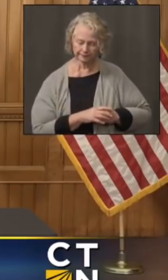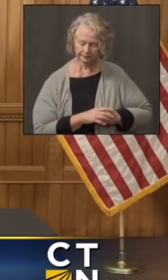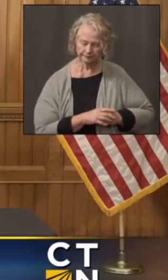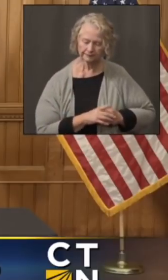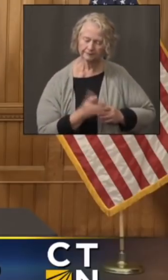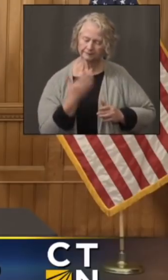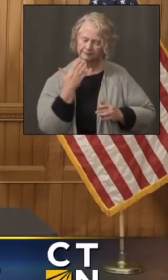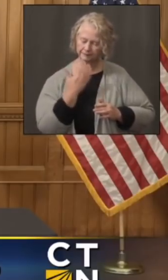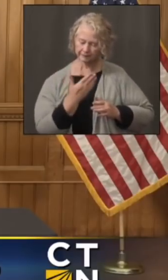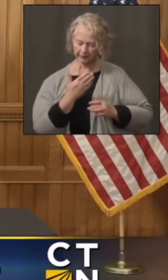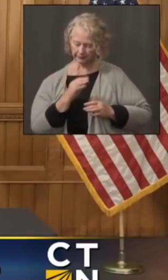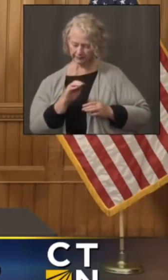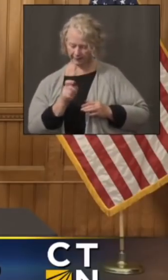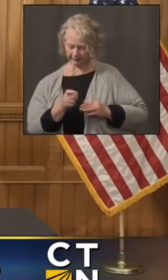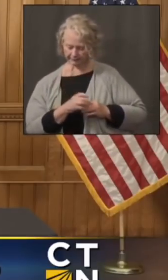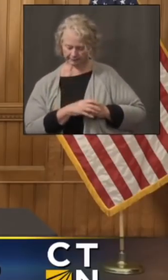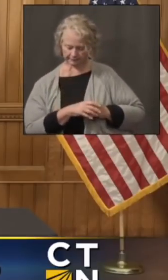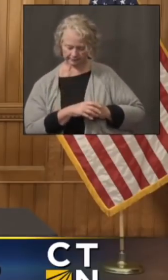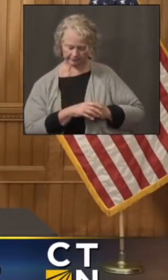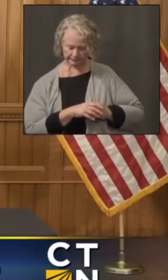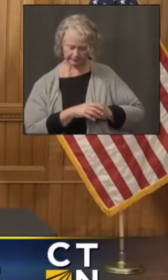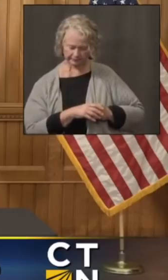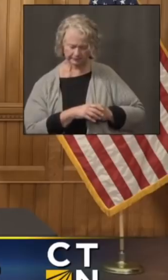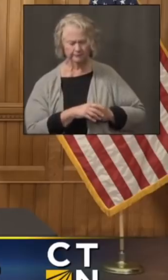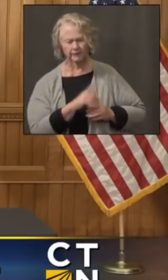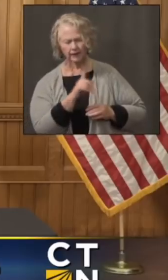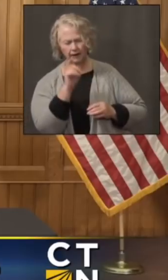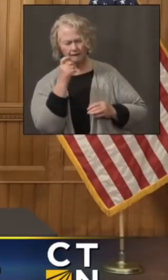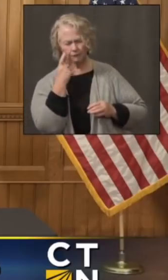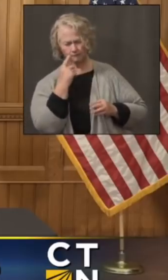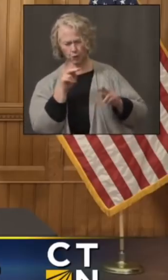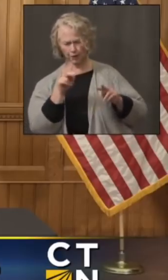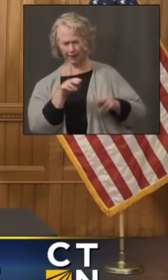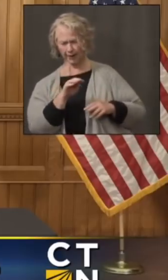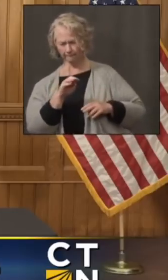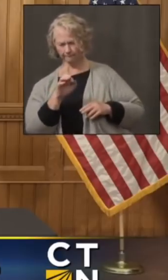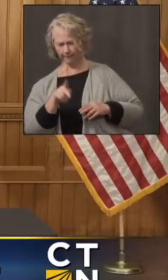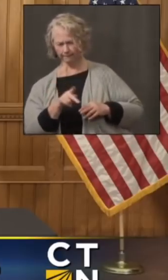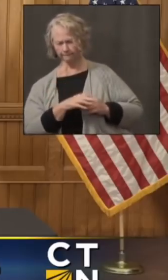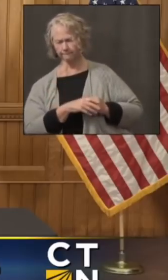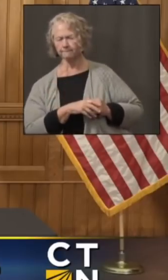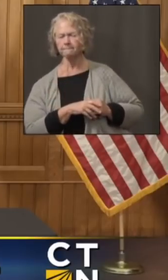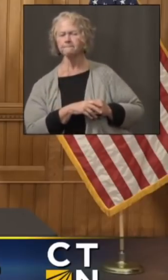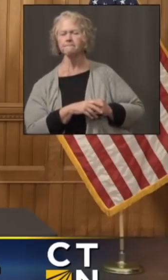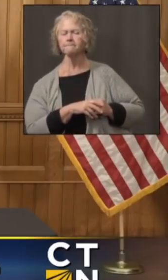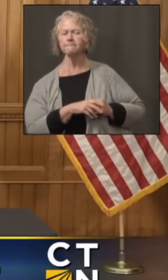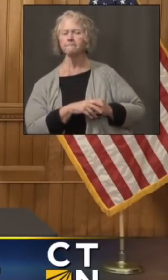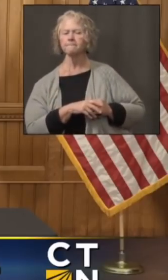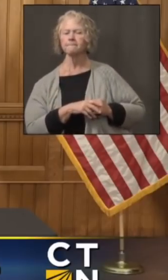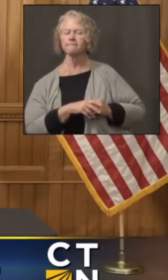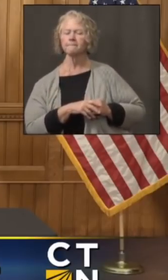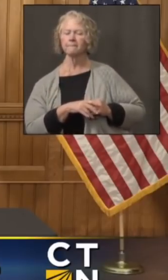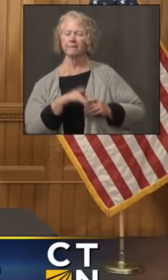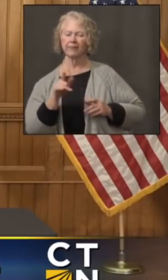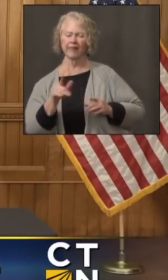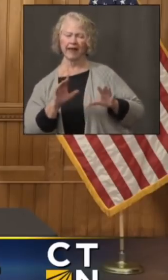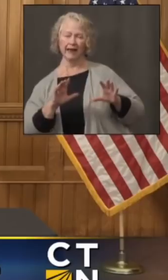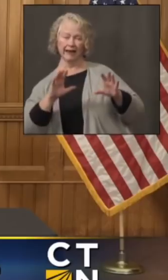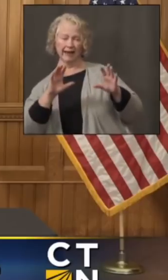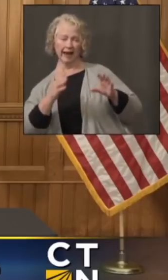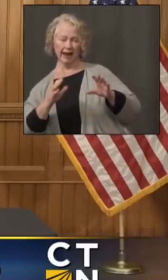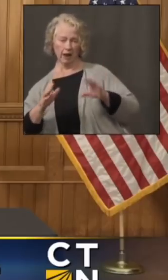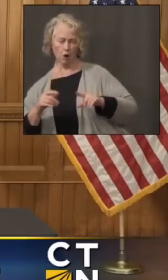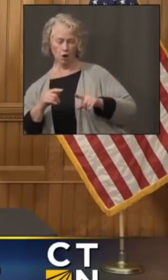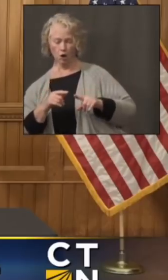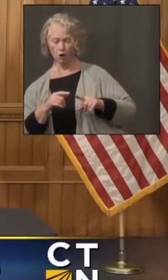Thanks, Max. Governor, I was looking at the map with the new category of towns that